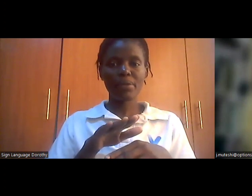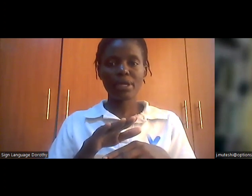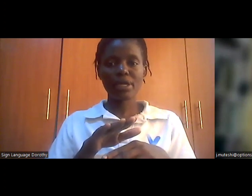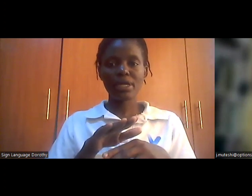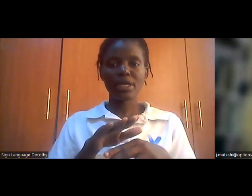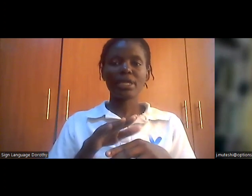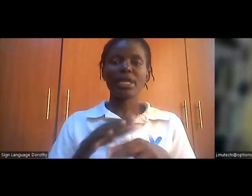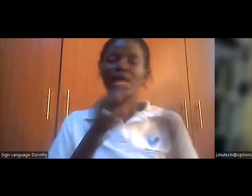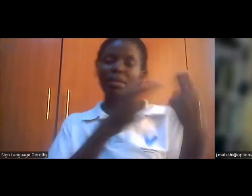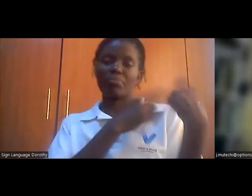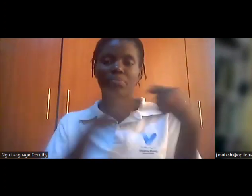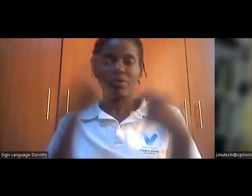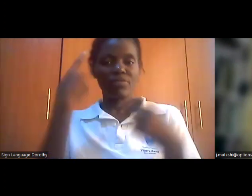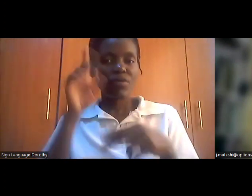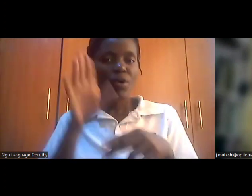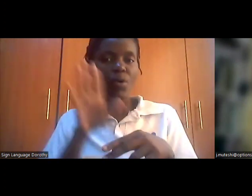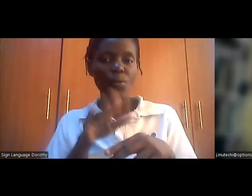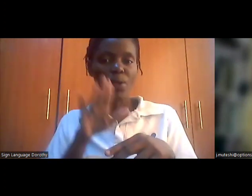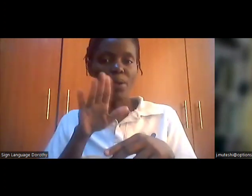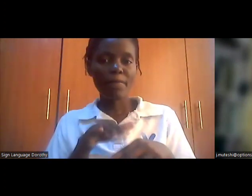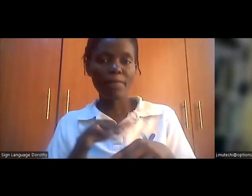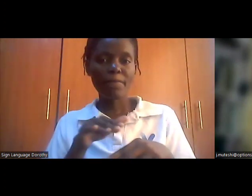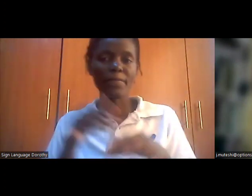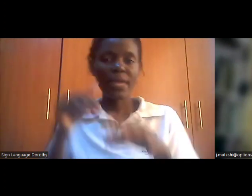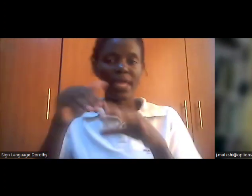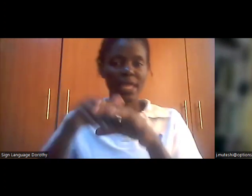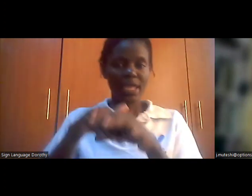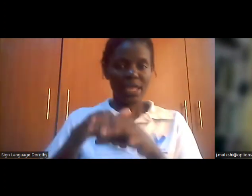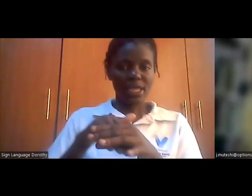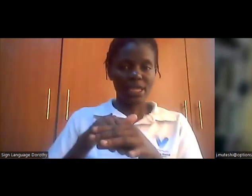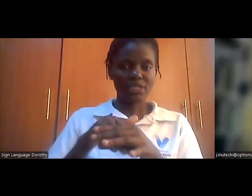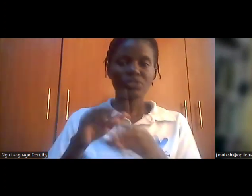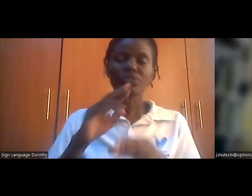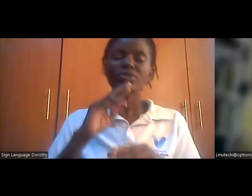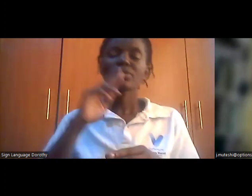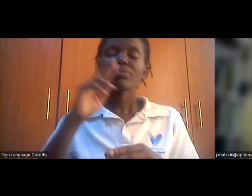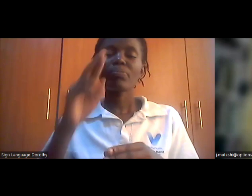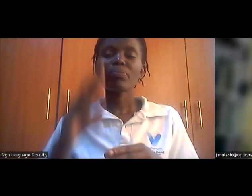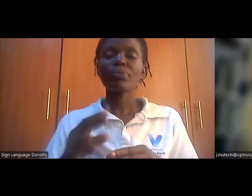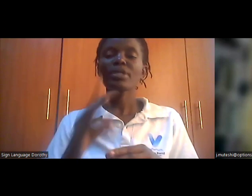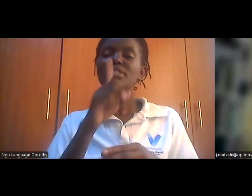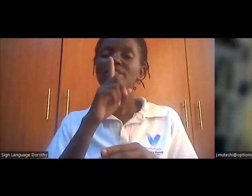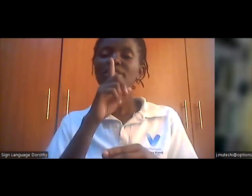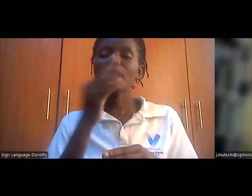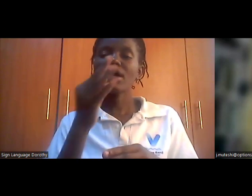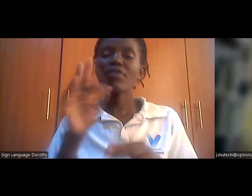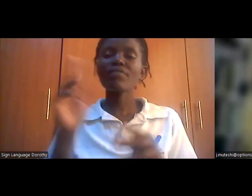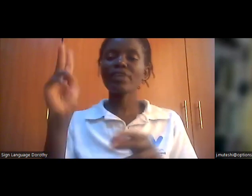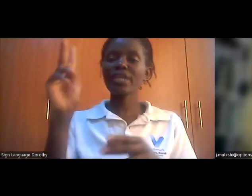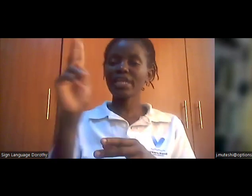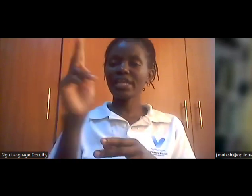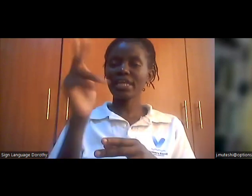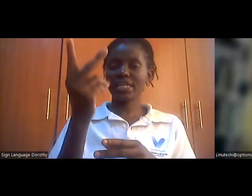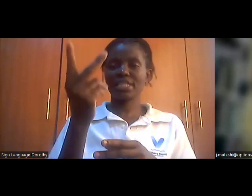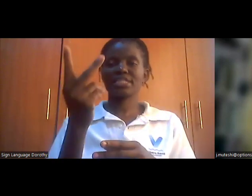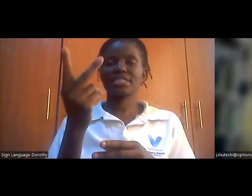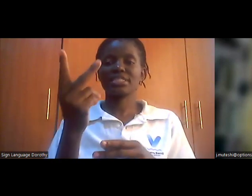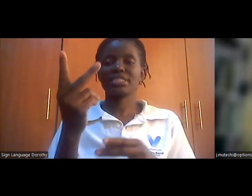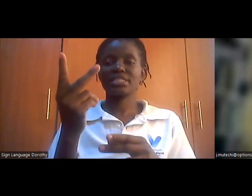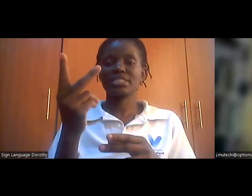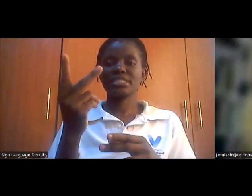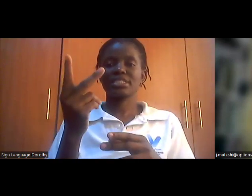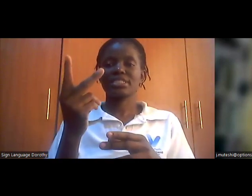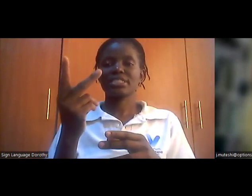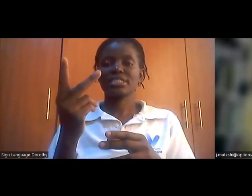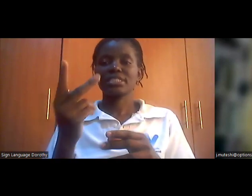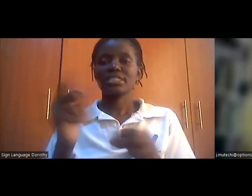in 1995 to respond to the silence of the Kenyan society in addressing violence against women and girls. Koval